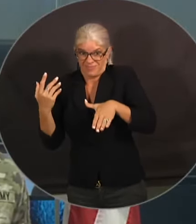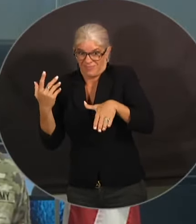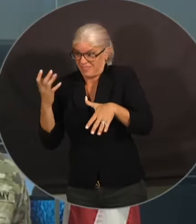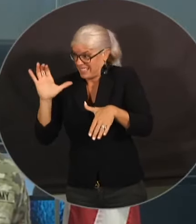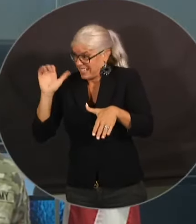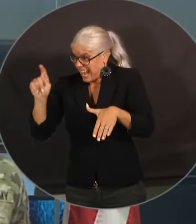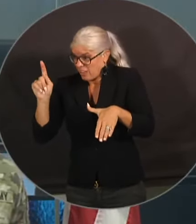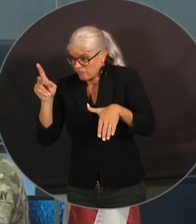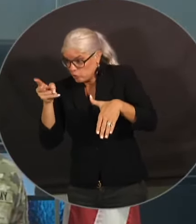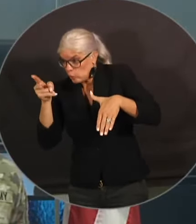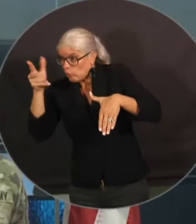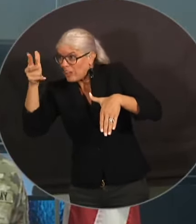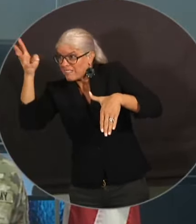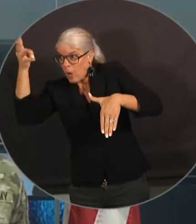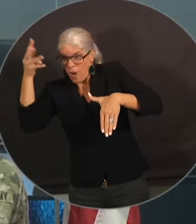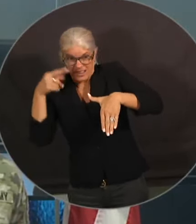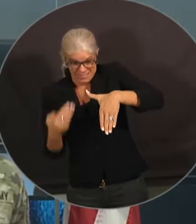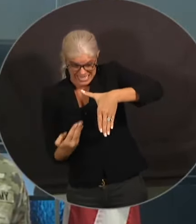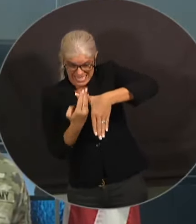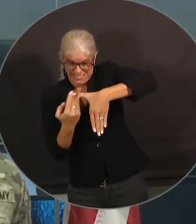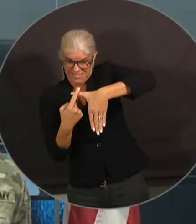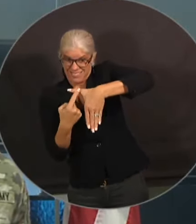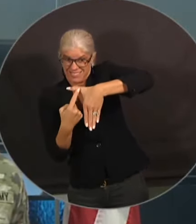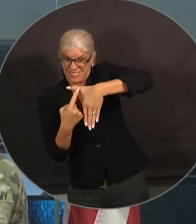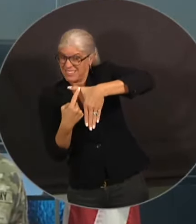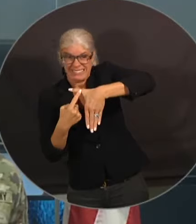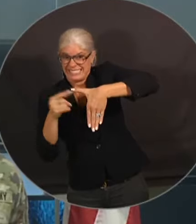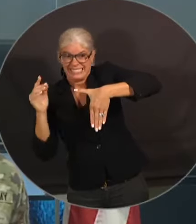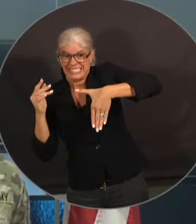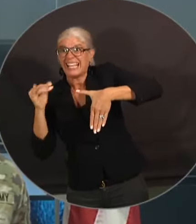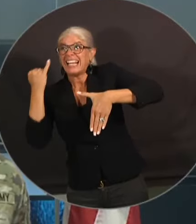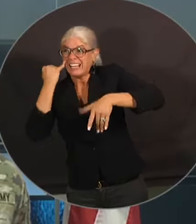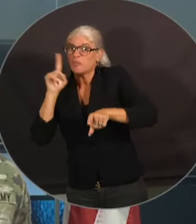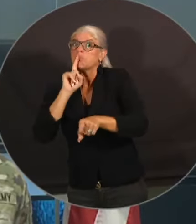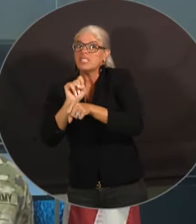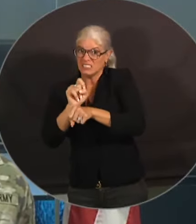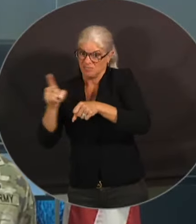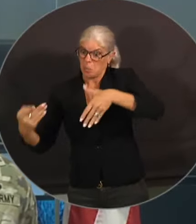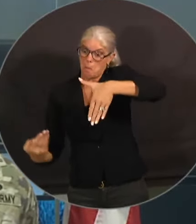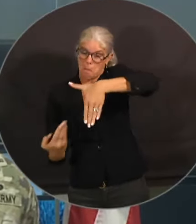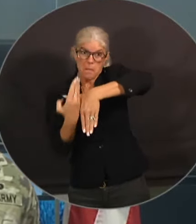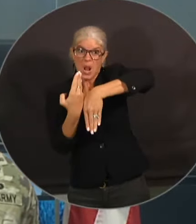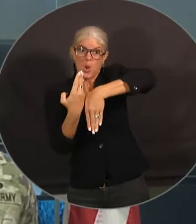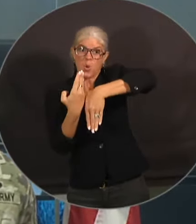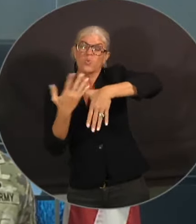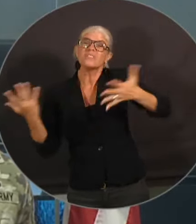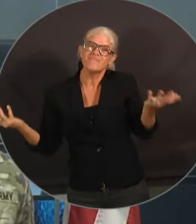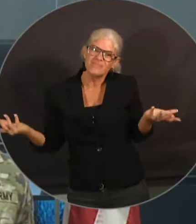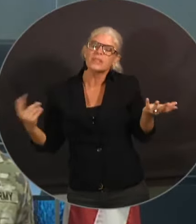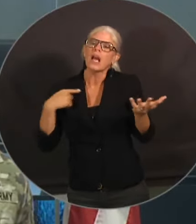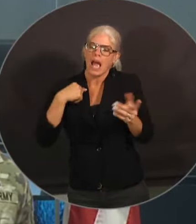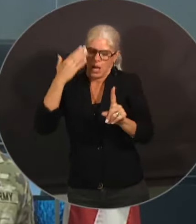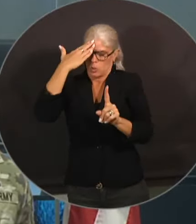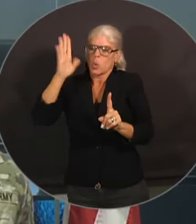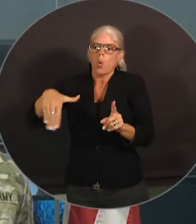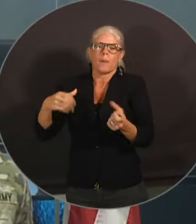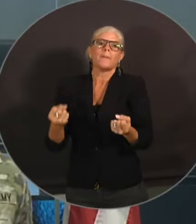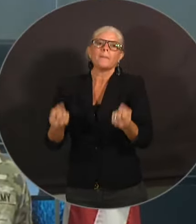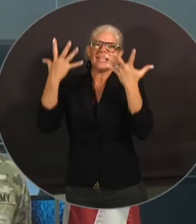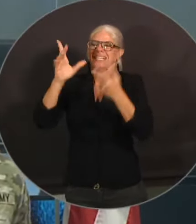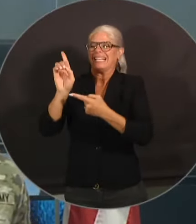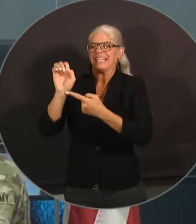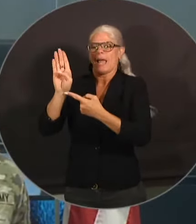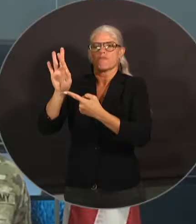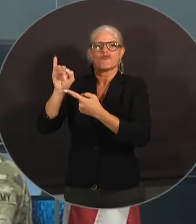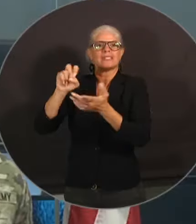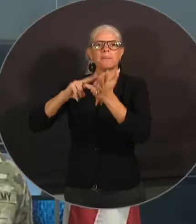anybody's lifetime. And if that were to happen, that there is just going to be a lot of debris. It is going to push